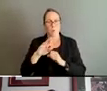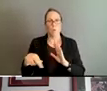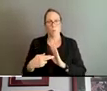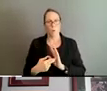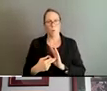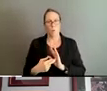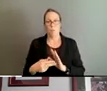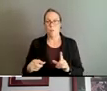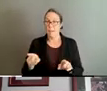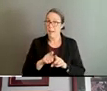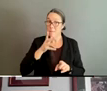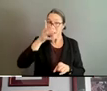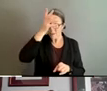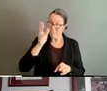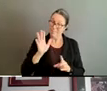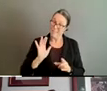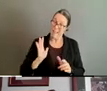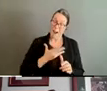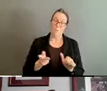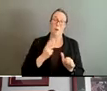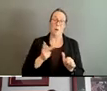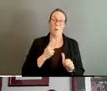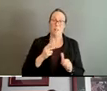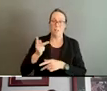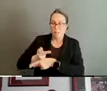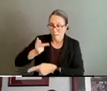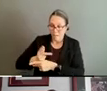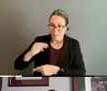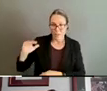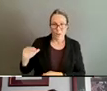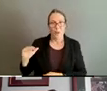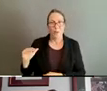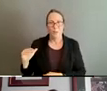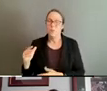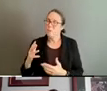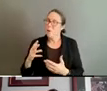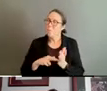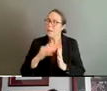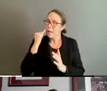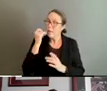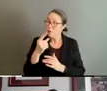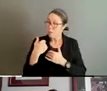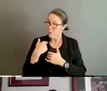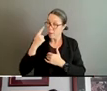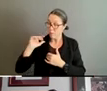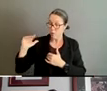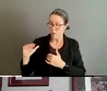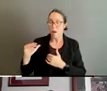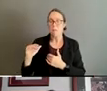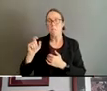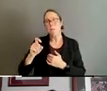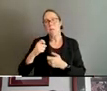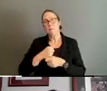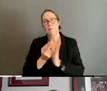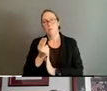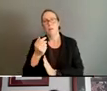parent, that's our top priority. And so we want to make sure if we're responsible for somebody, that we have a caregiver that can back